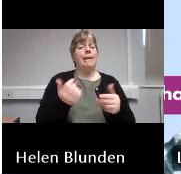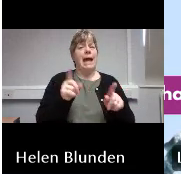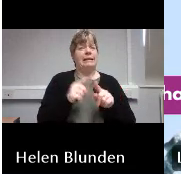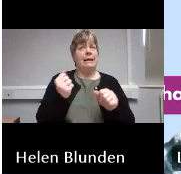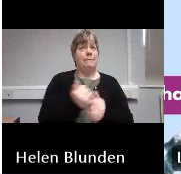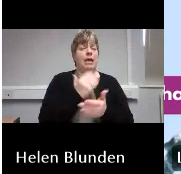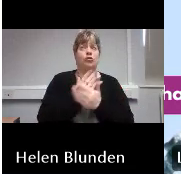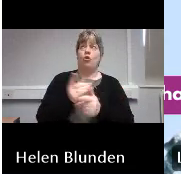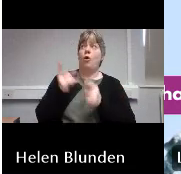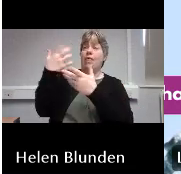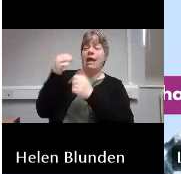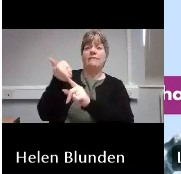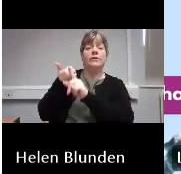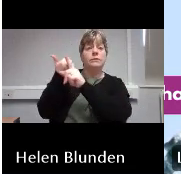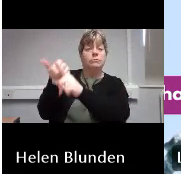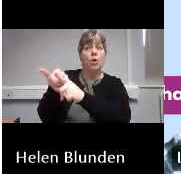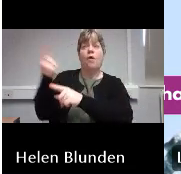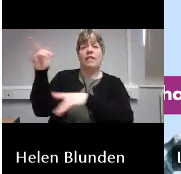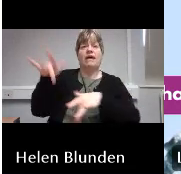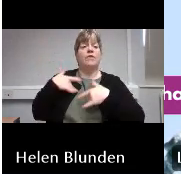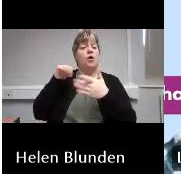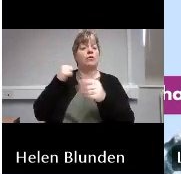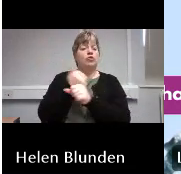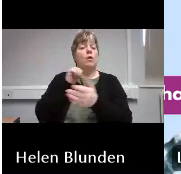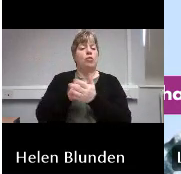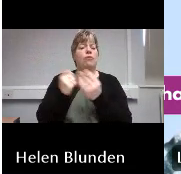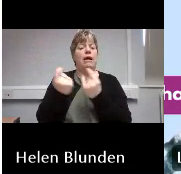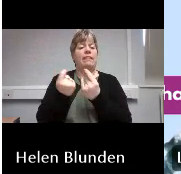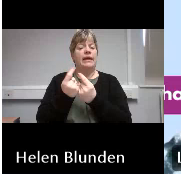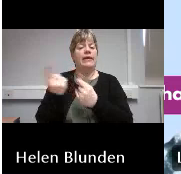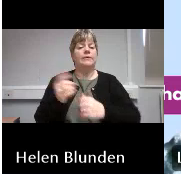that they feel supported and they feel that they're doing the right things.